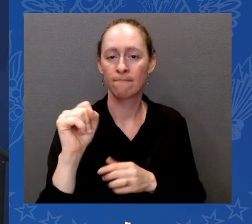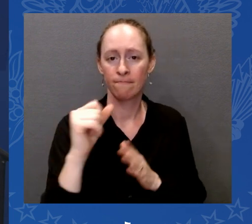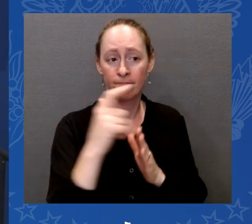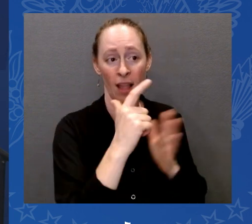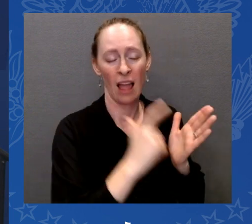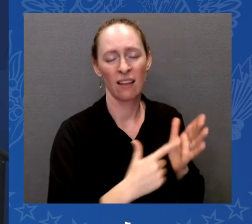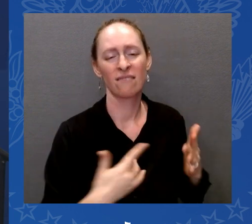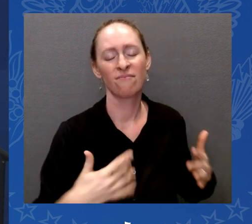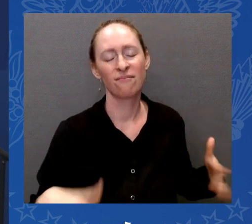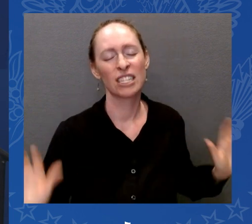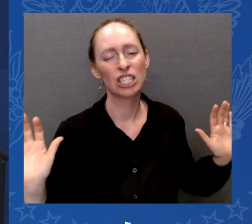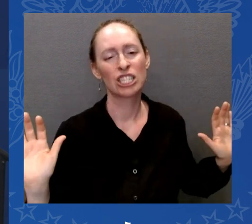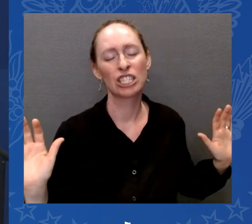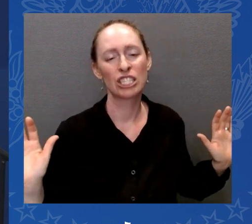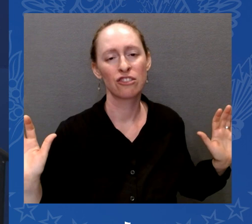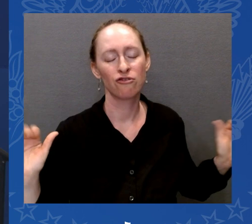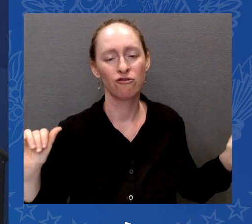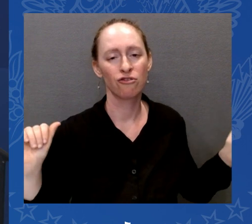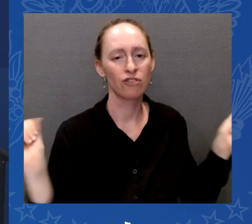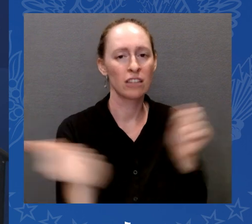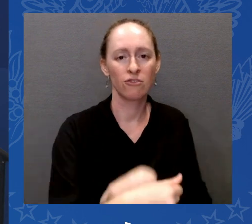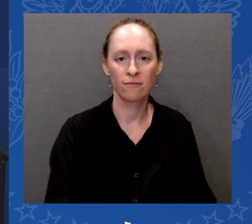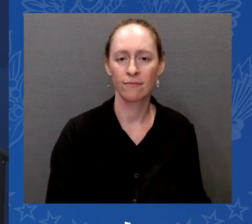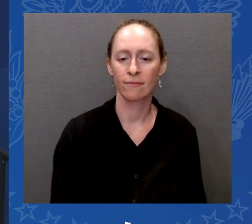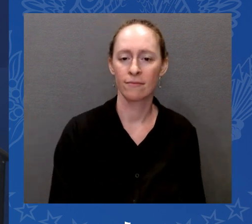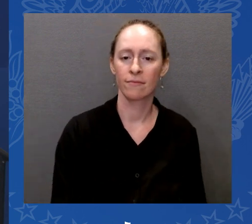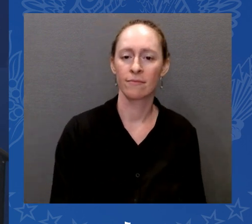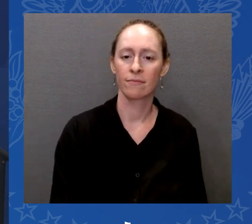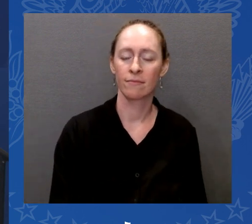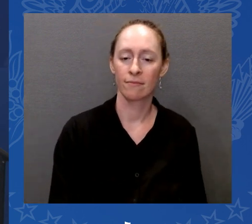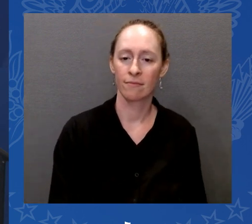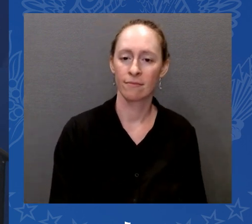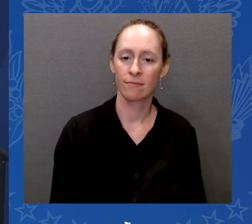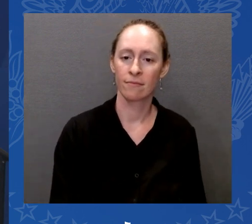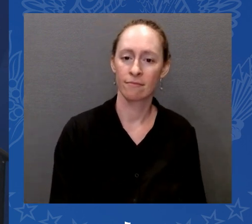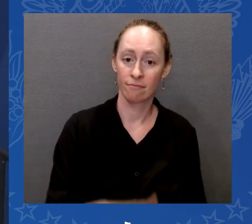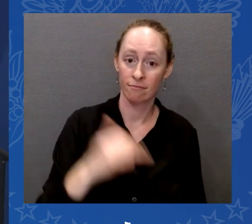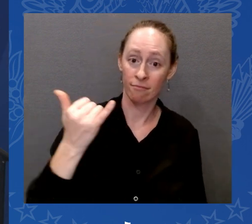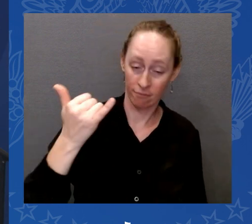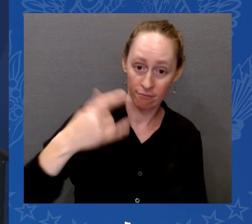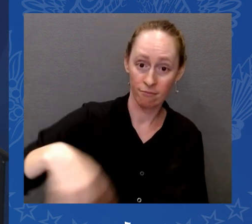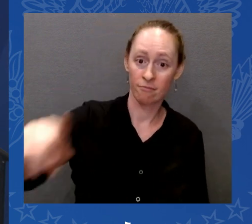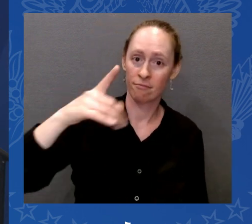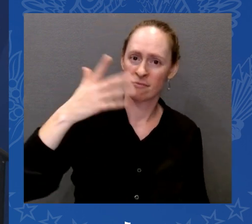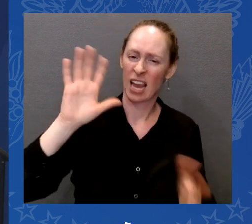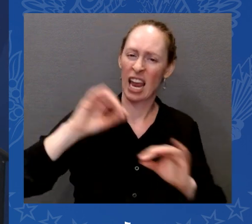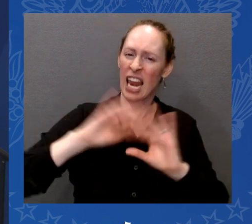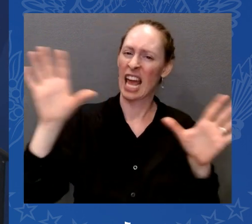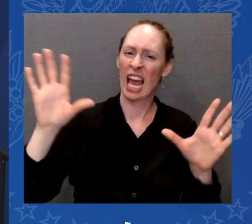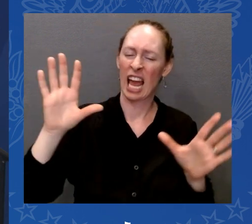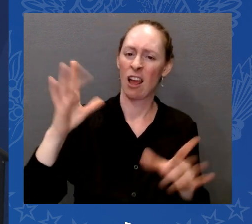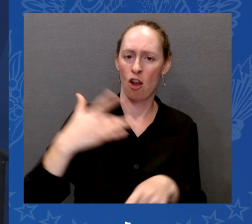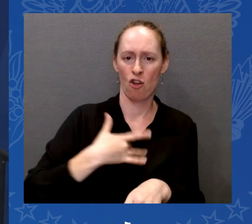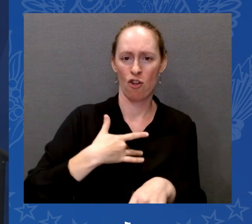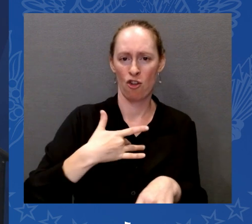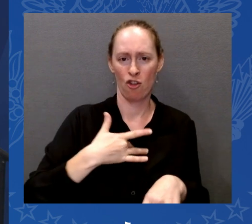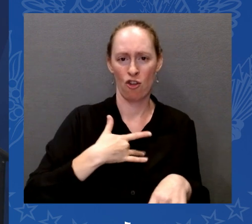US and New York specifically a hub for leading-edge semiconductor manufacturing.